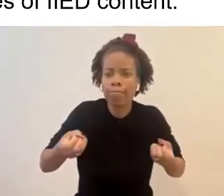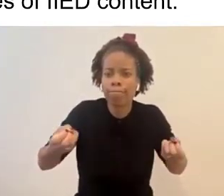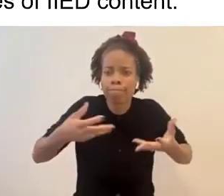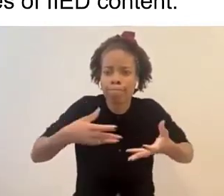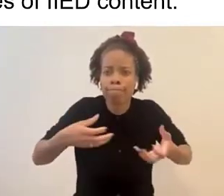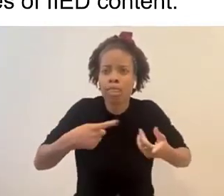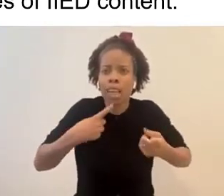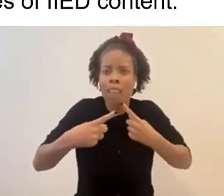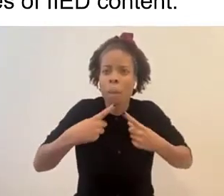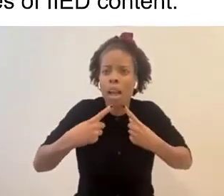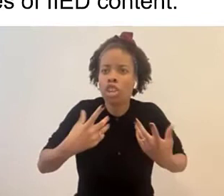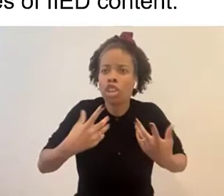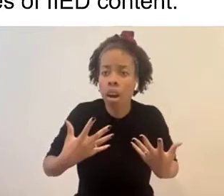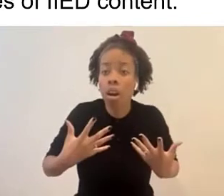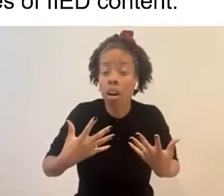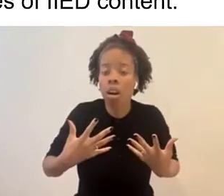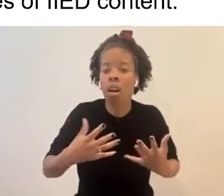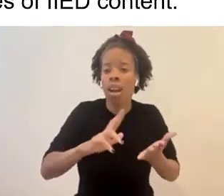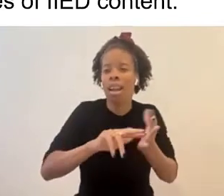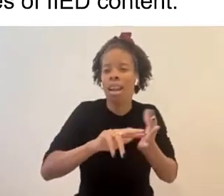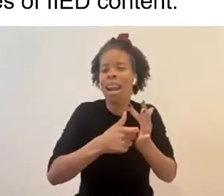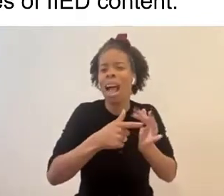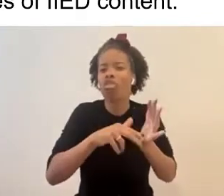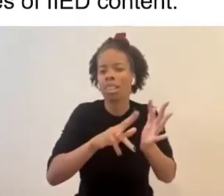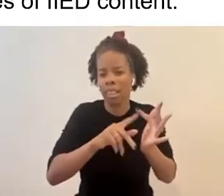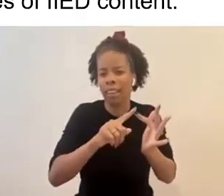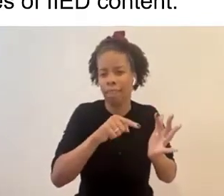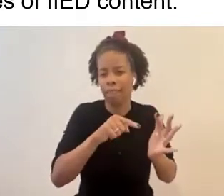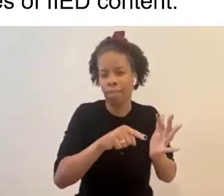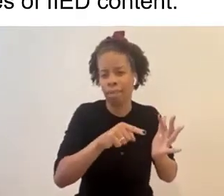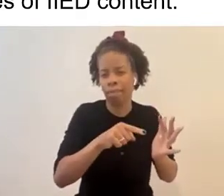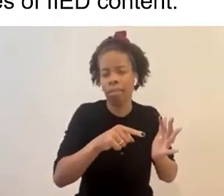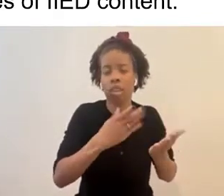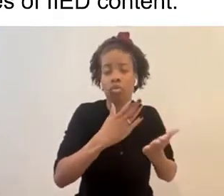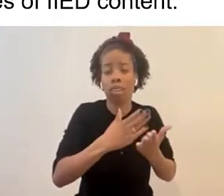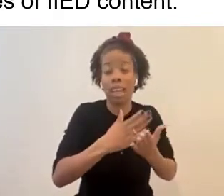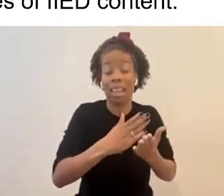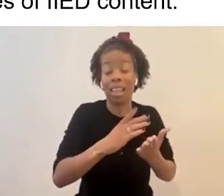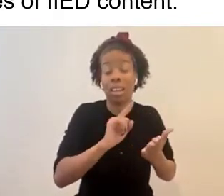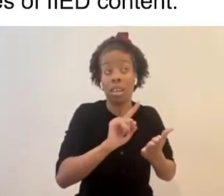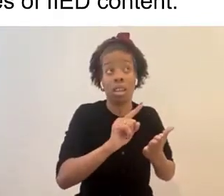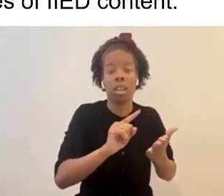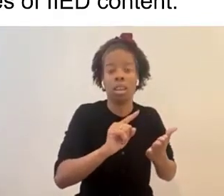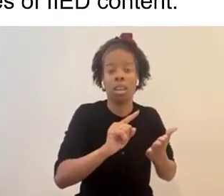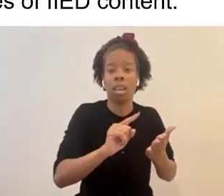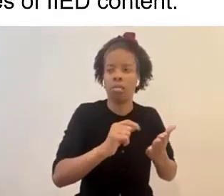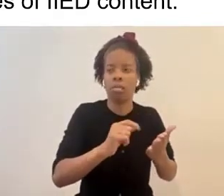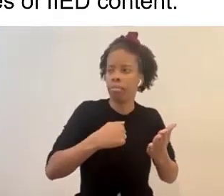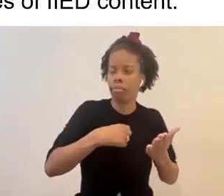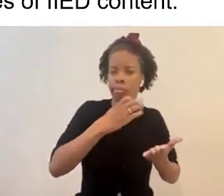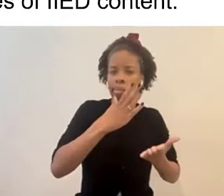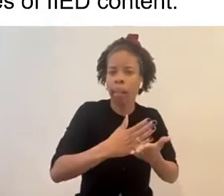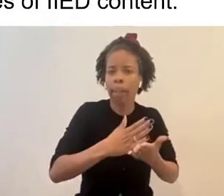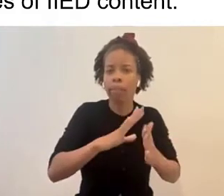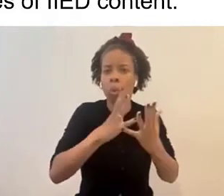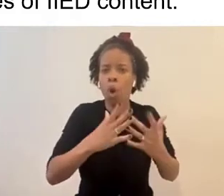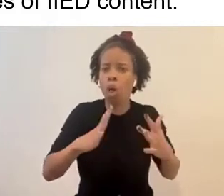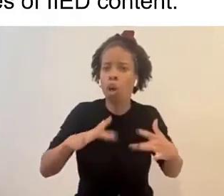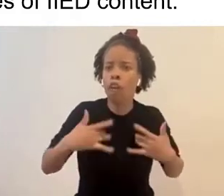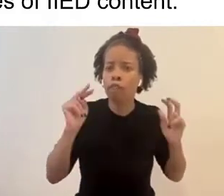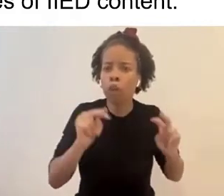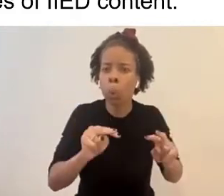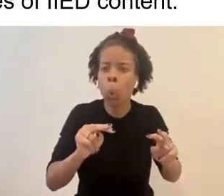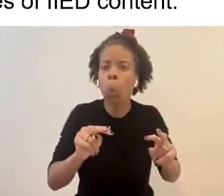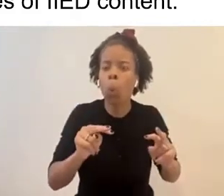use narrative thinking about the entire, I suppose, sets of beliefs and the worldviews that make